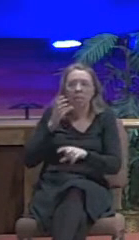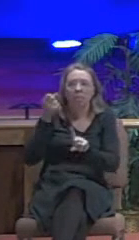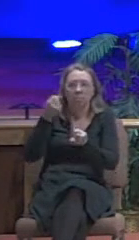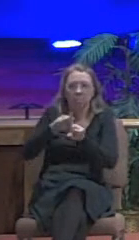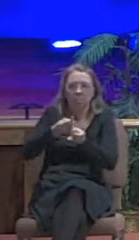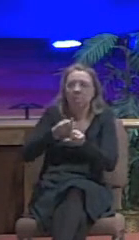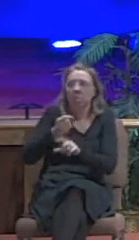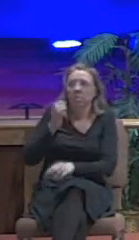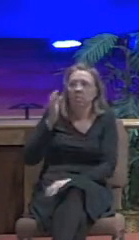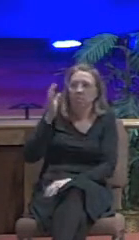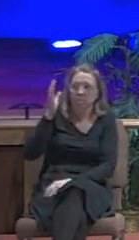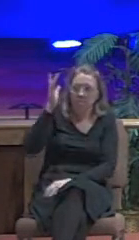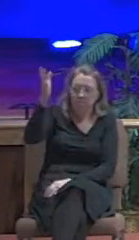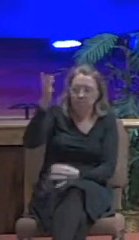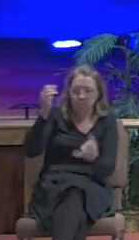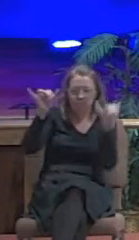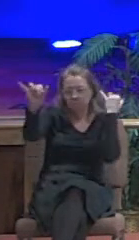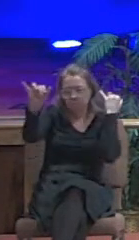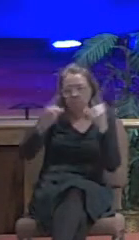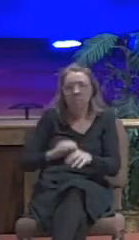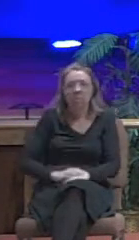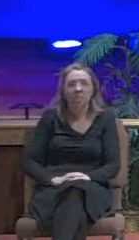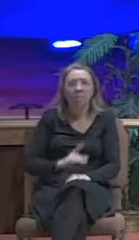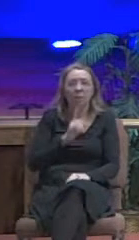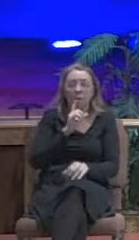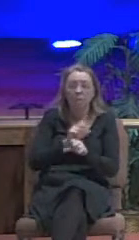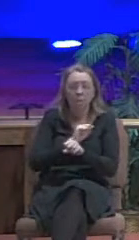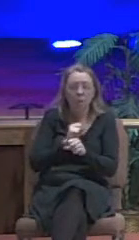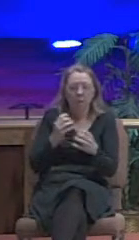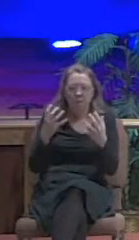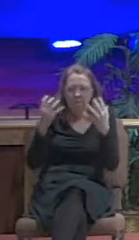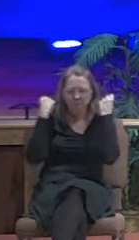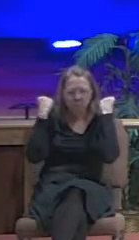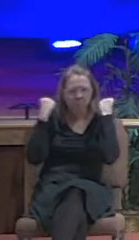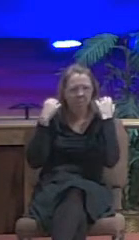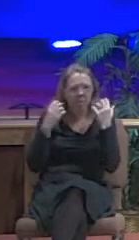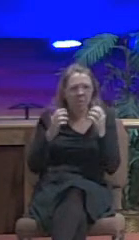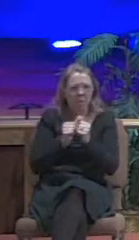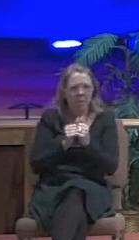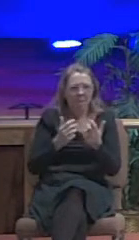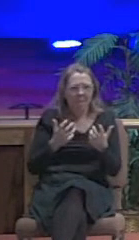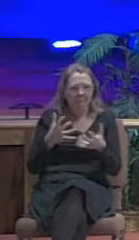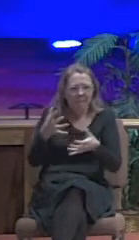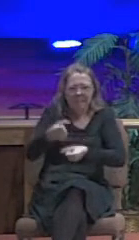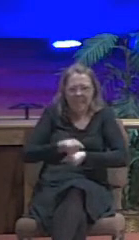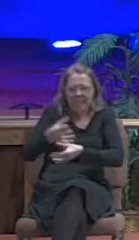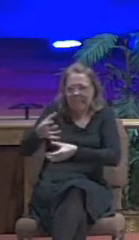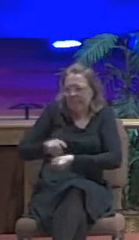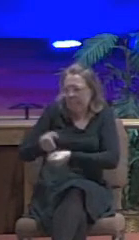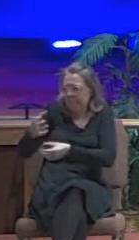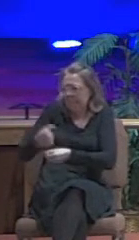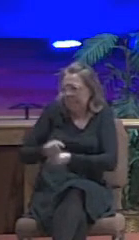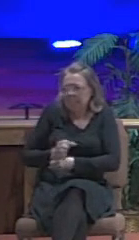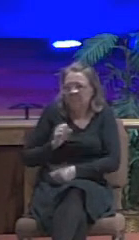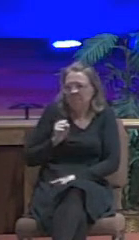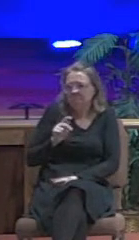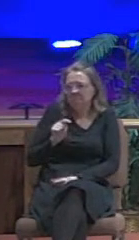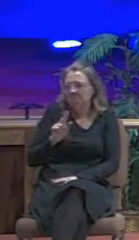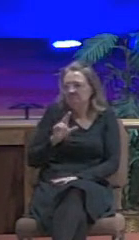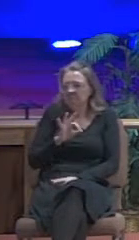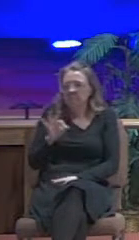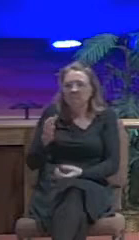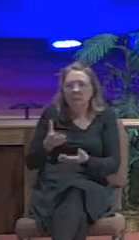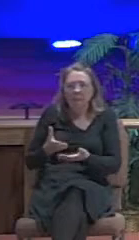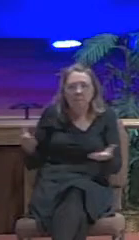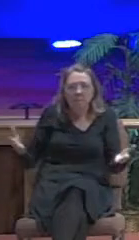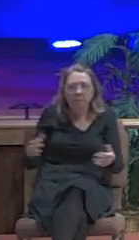But we're so consumed with getting stuff that we forget that our neighbors are going to hell if they die